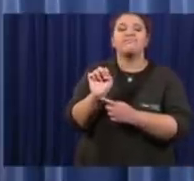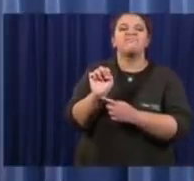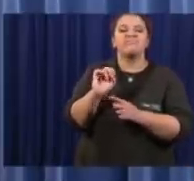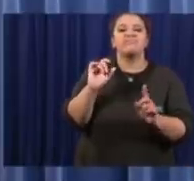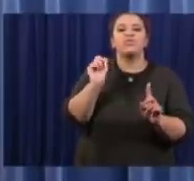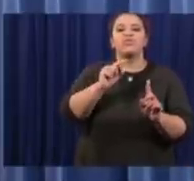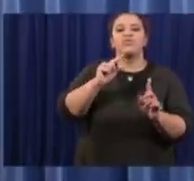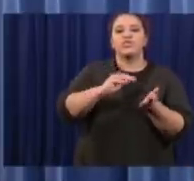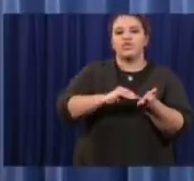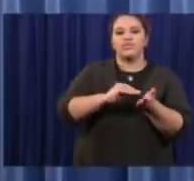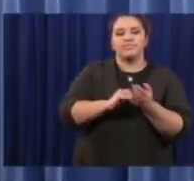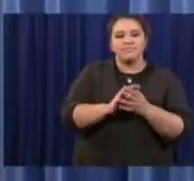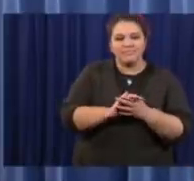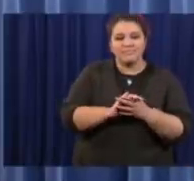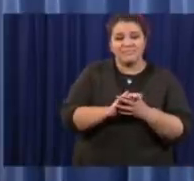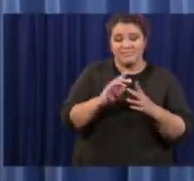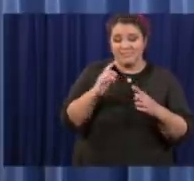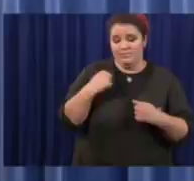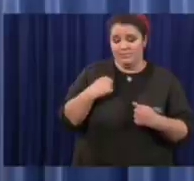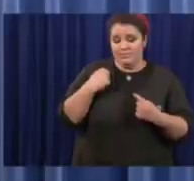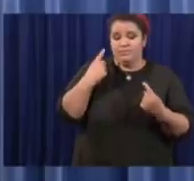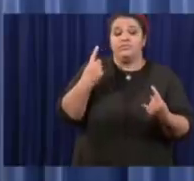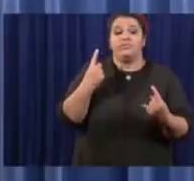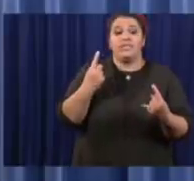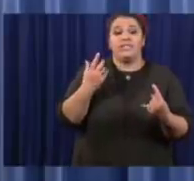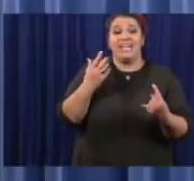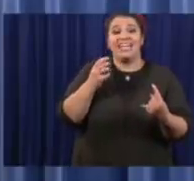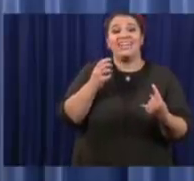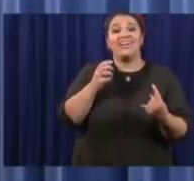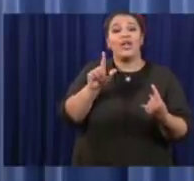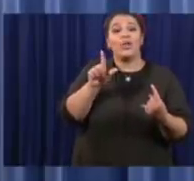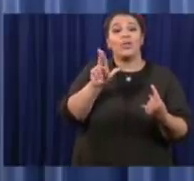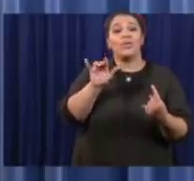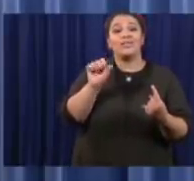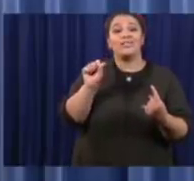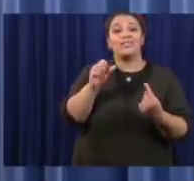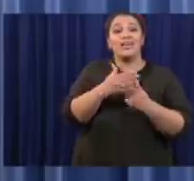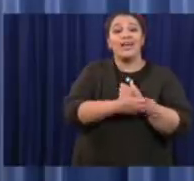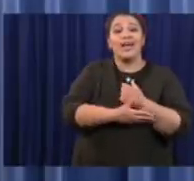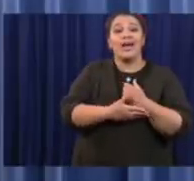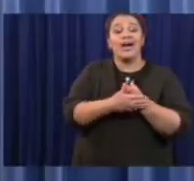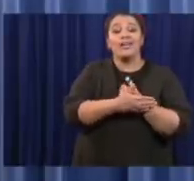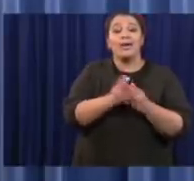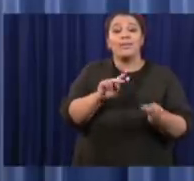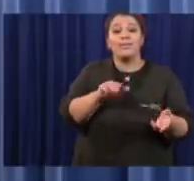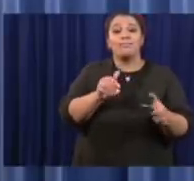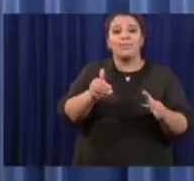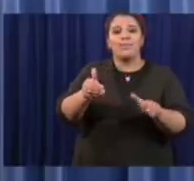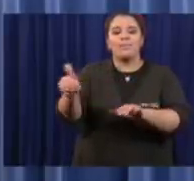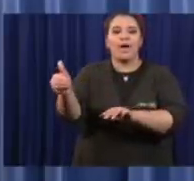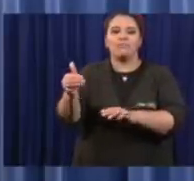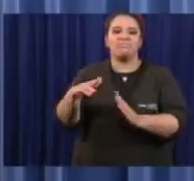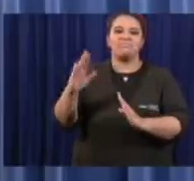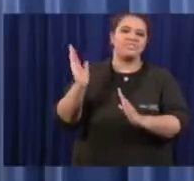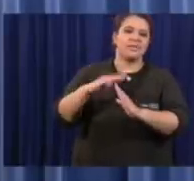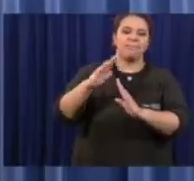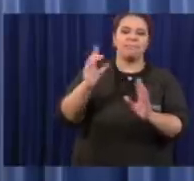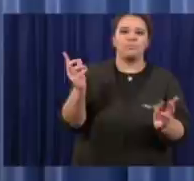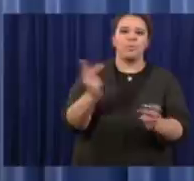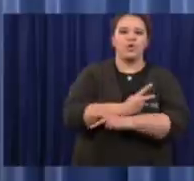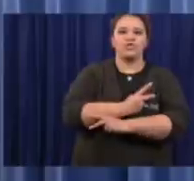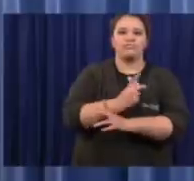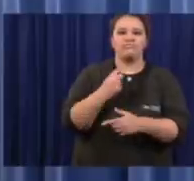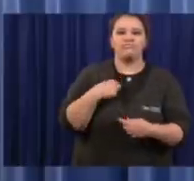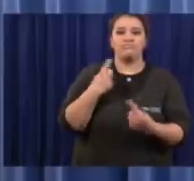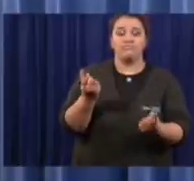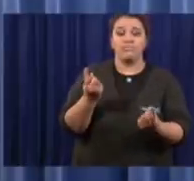As of yesterday, more people have died from coronavirus in Lucas County than any other Ohio county, even though it hasn't had the